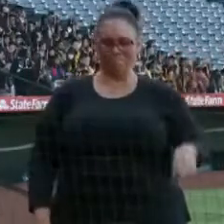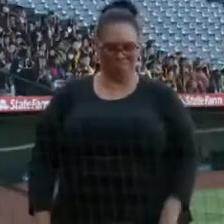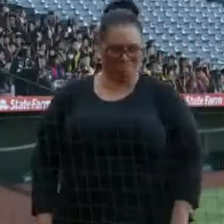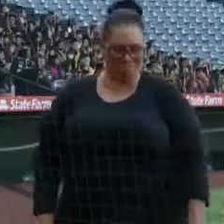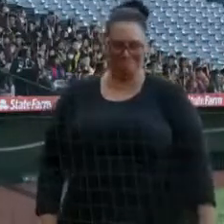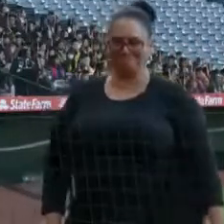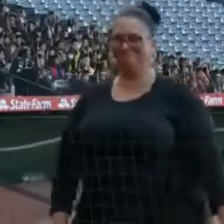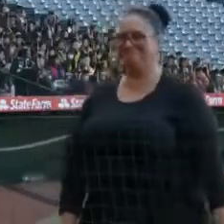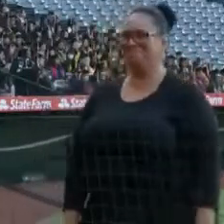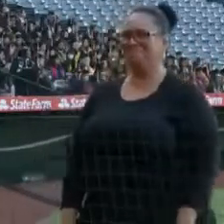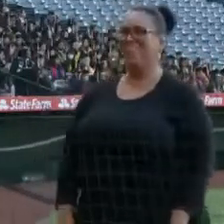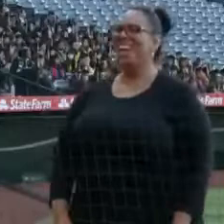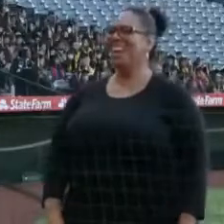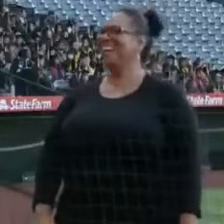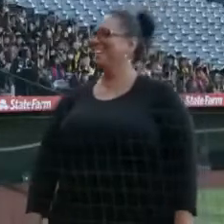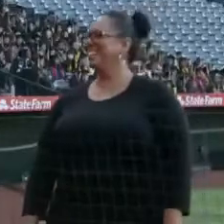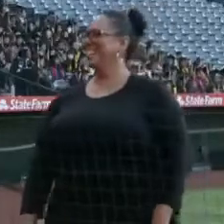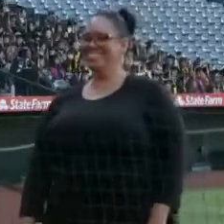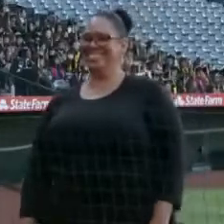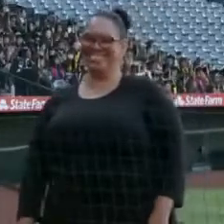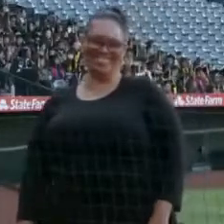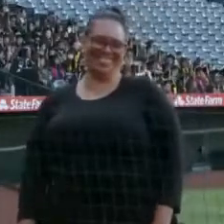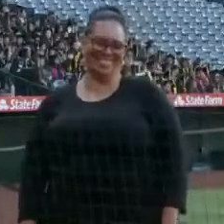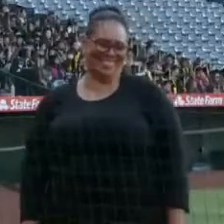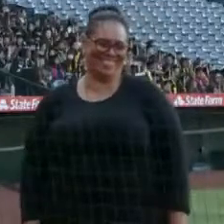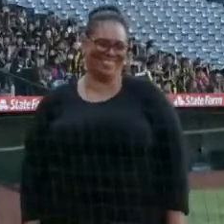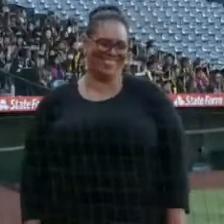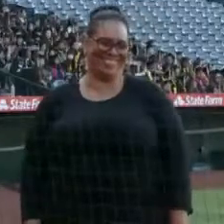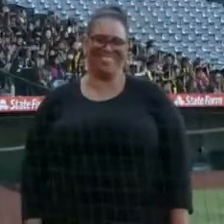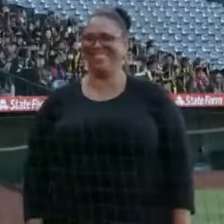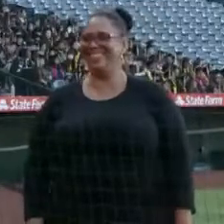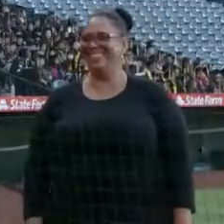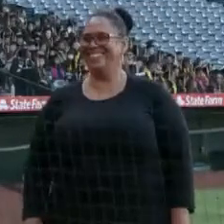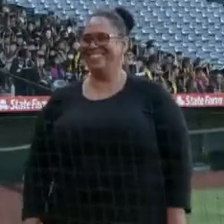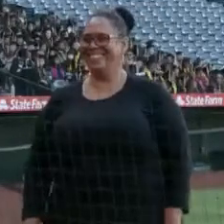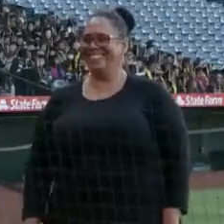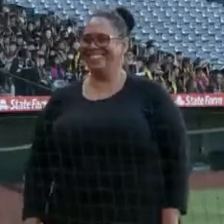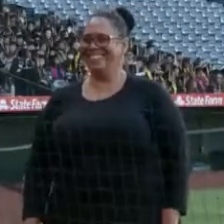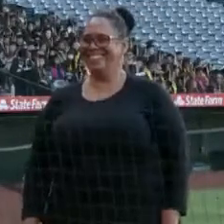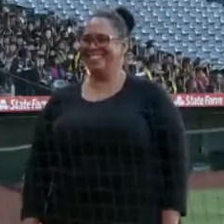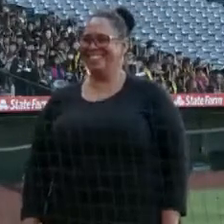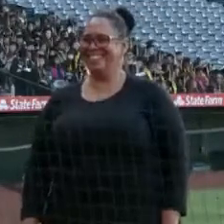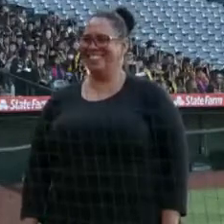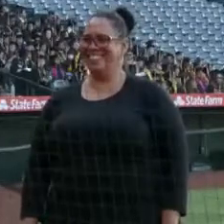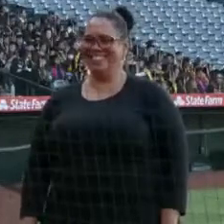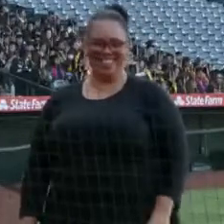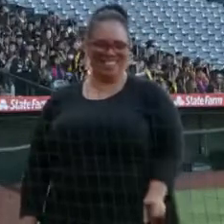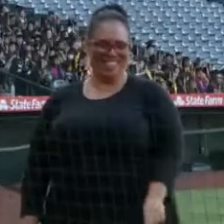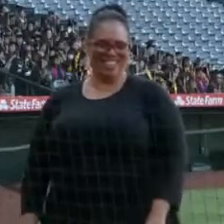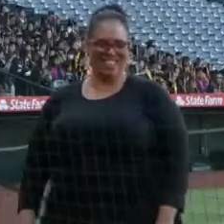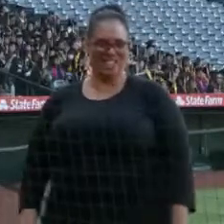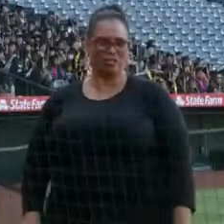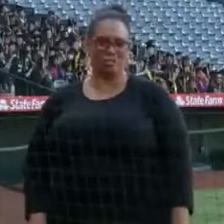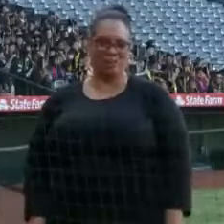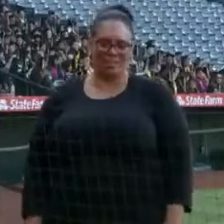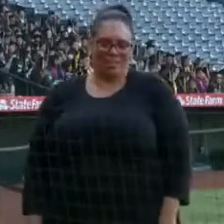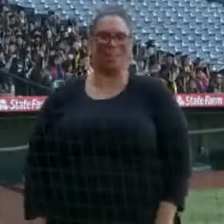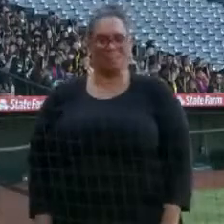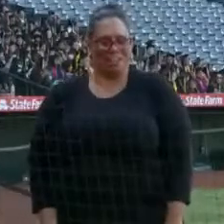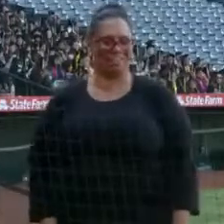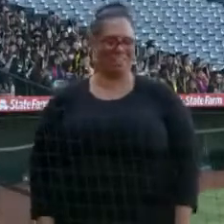Julia Dowell, Geography. Jocelyn Aguilera, History. Kaylee